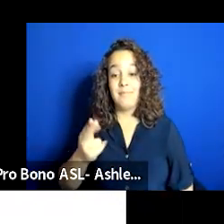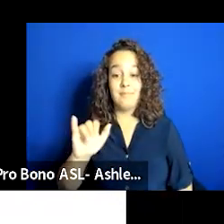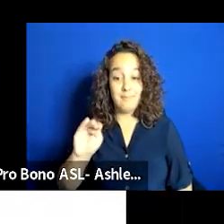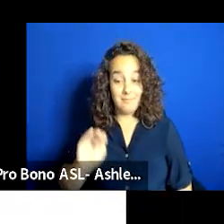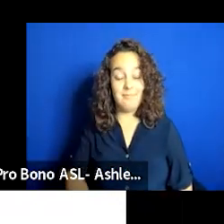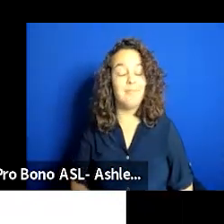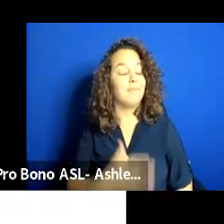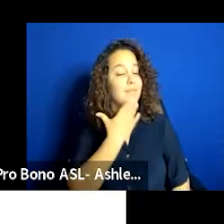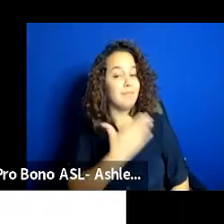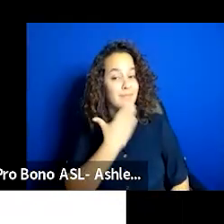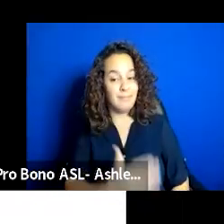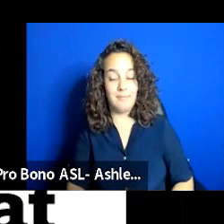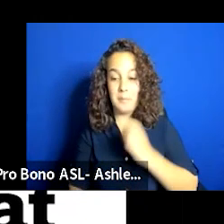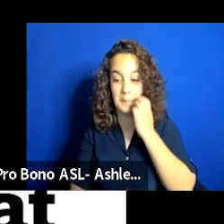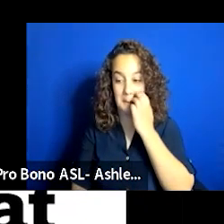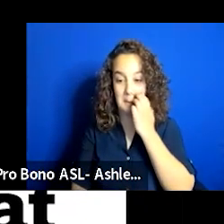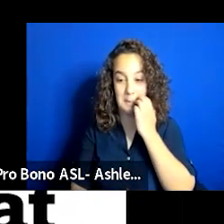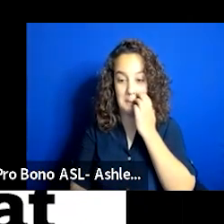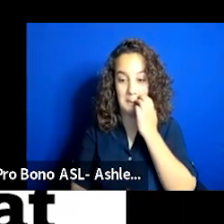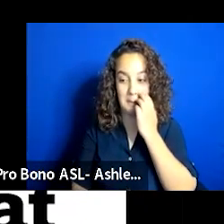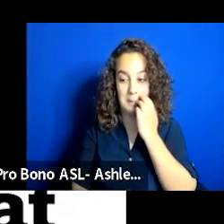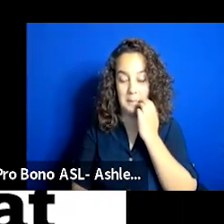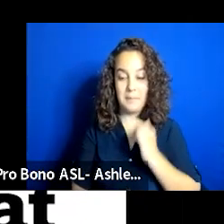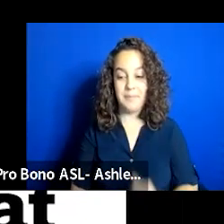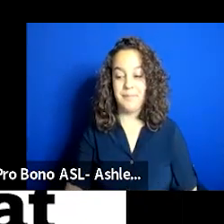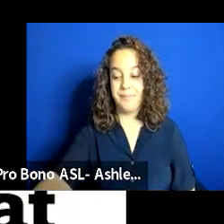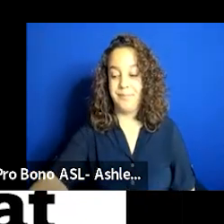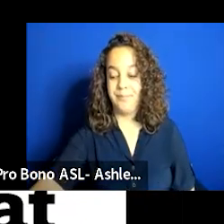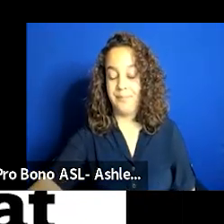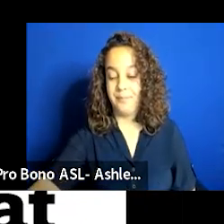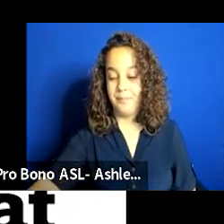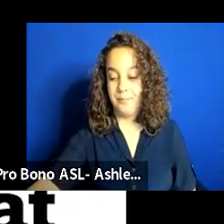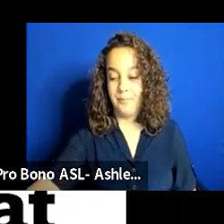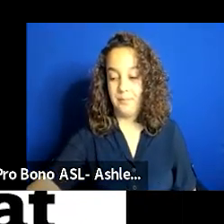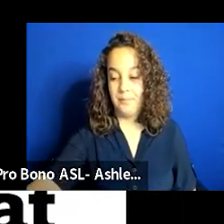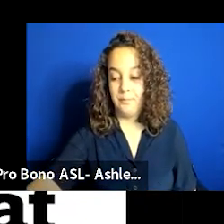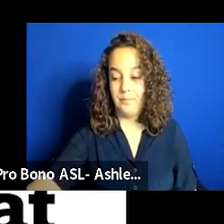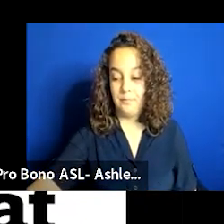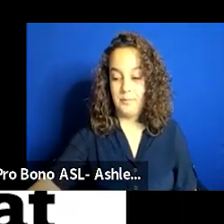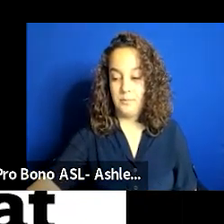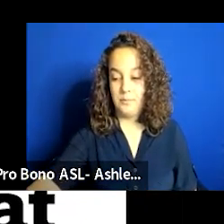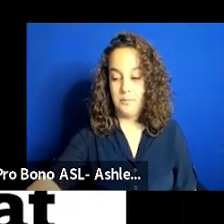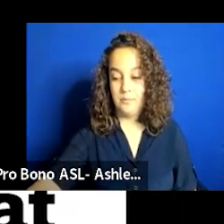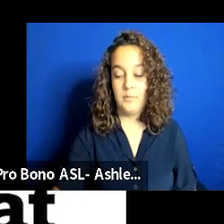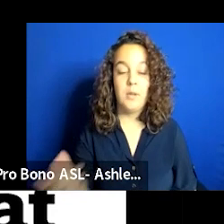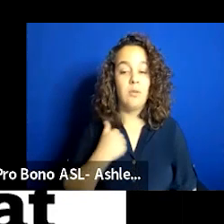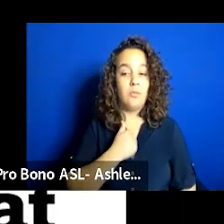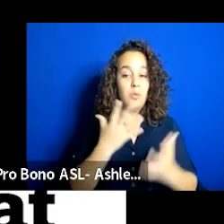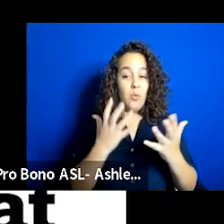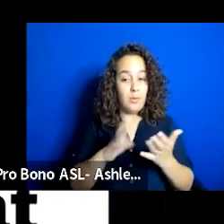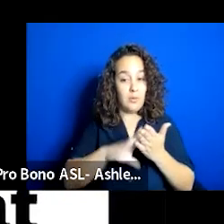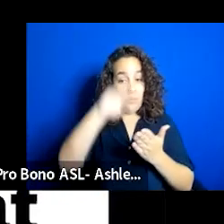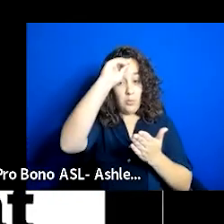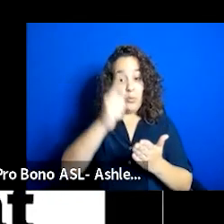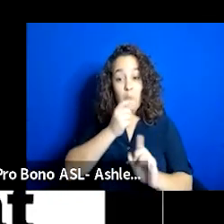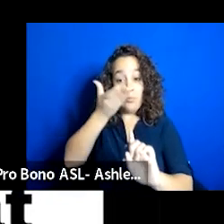Thank you. Next slide, Jenny. We would like to take a moment to learn who is in the space with us today. Please share